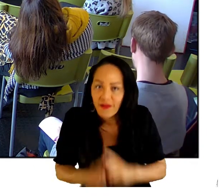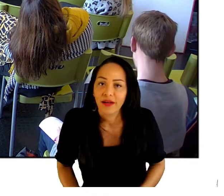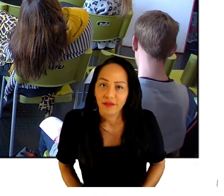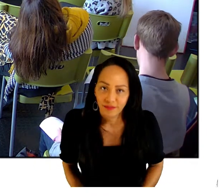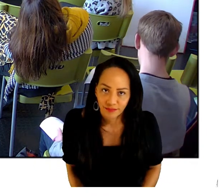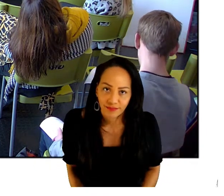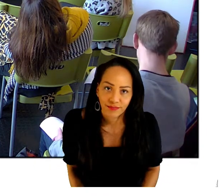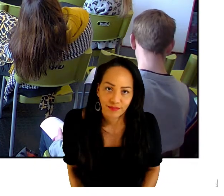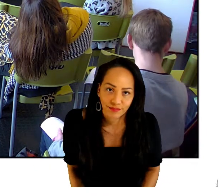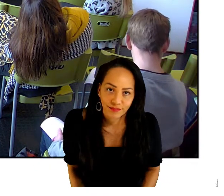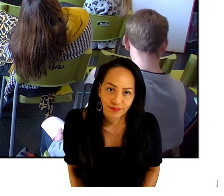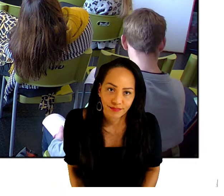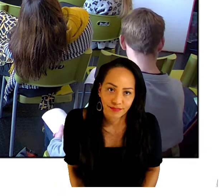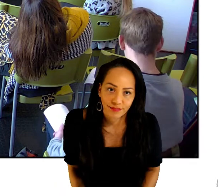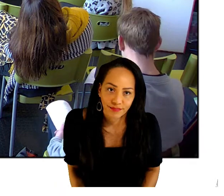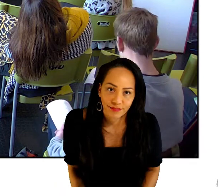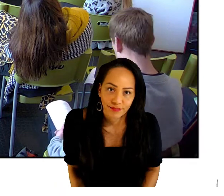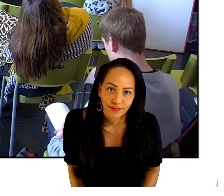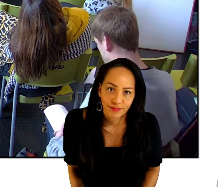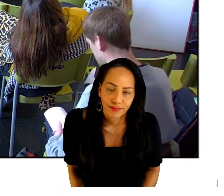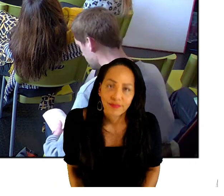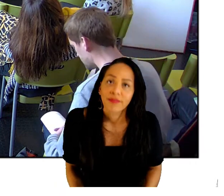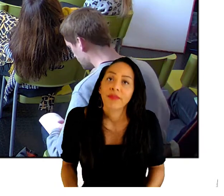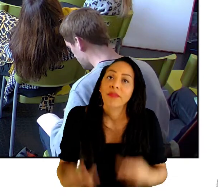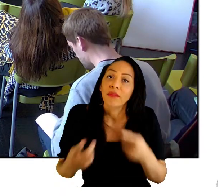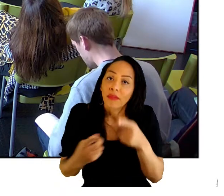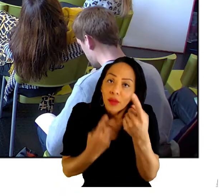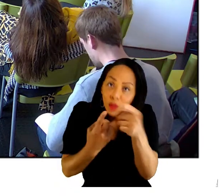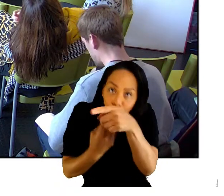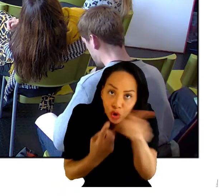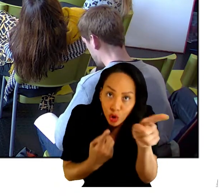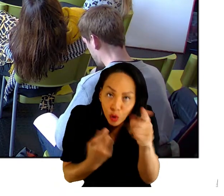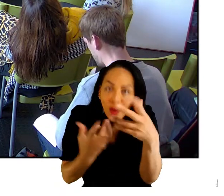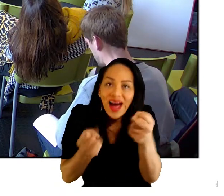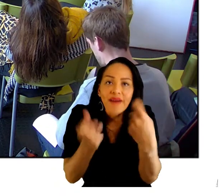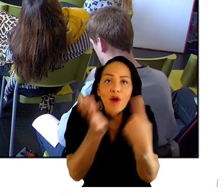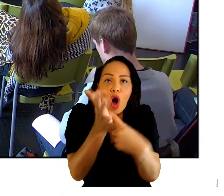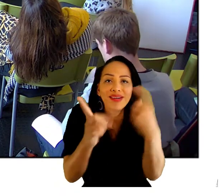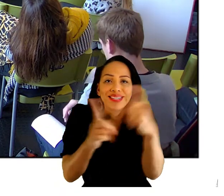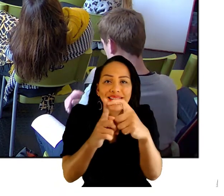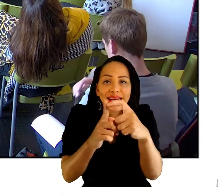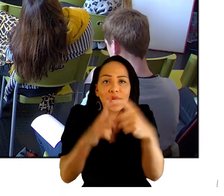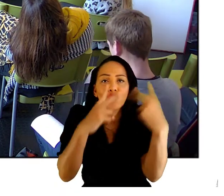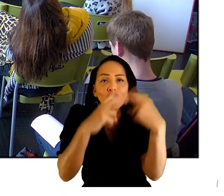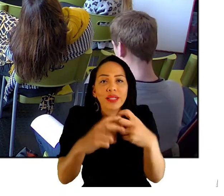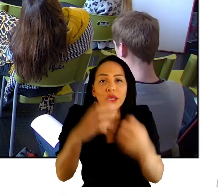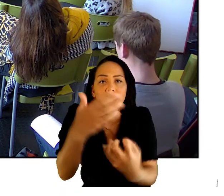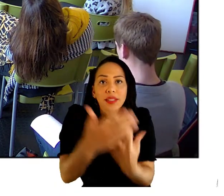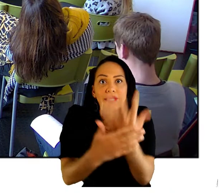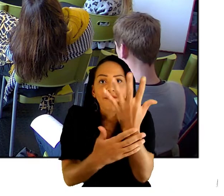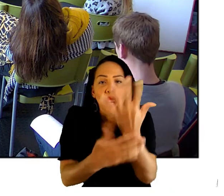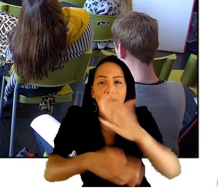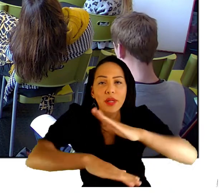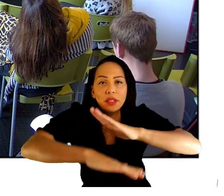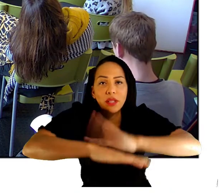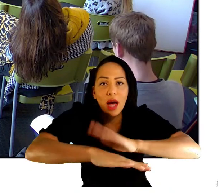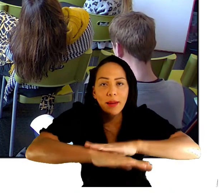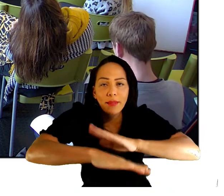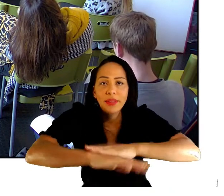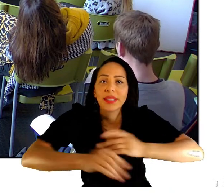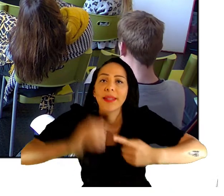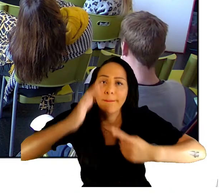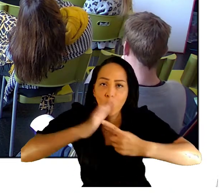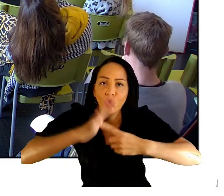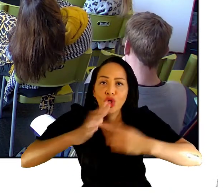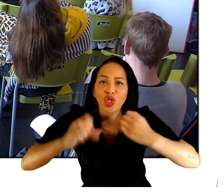about when you have R&D time to do R&D, not to I'm in a process at the moment which I really don't